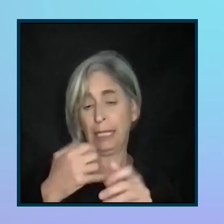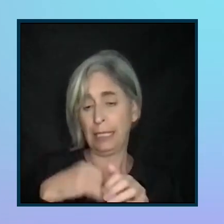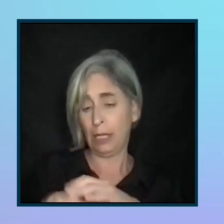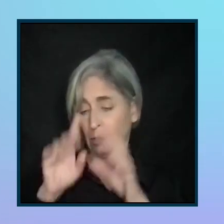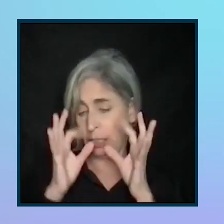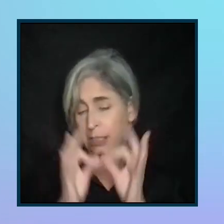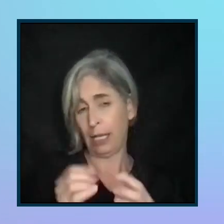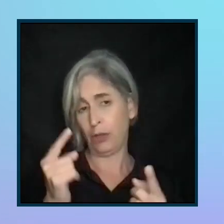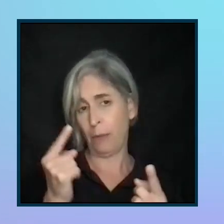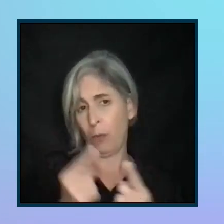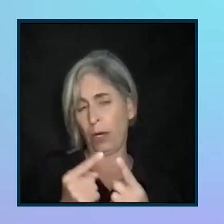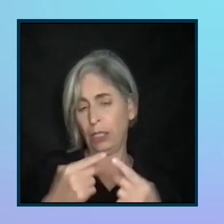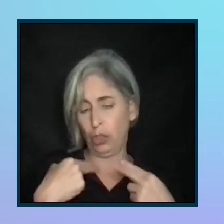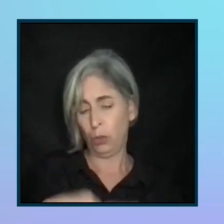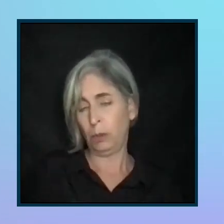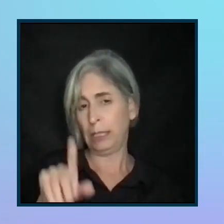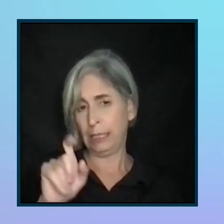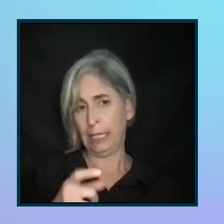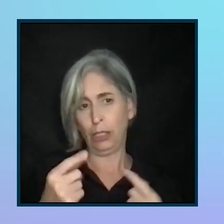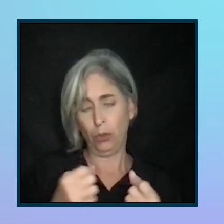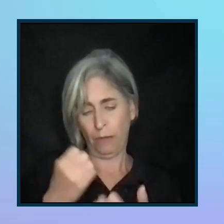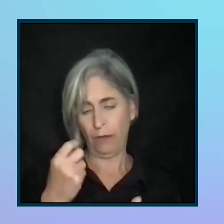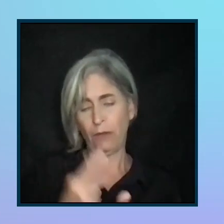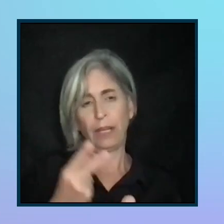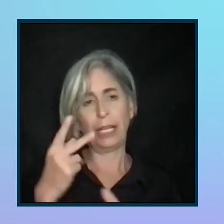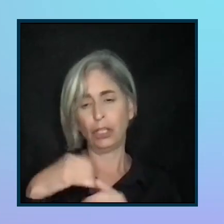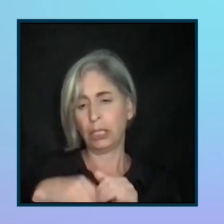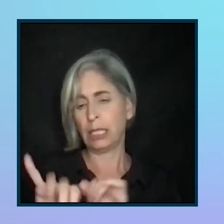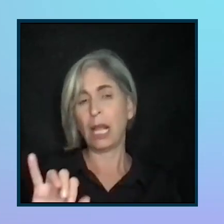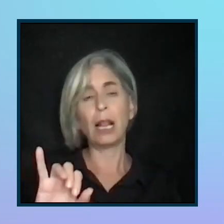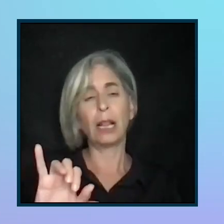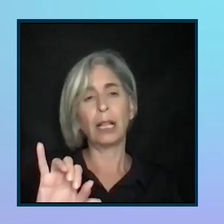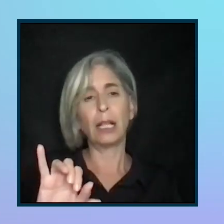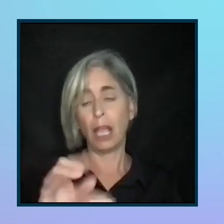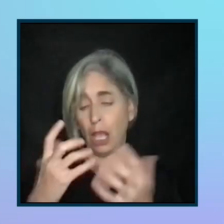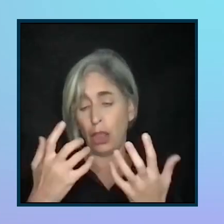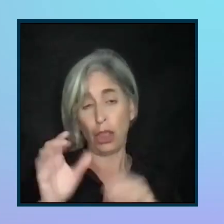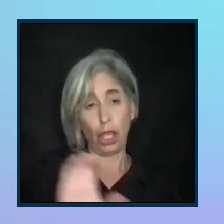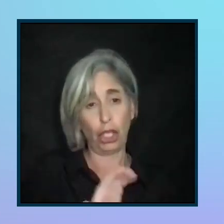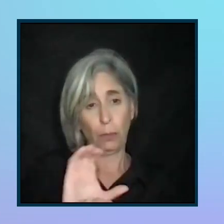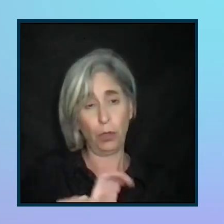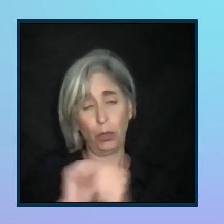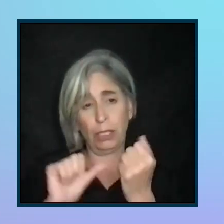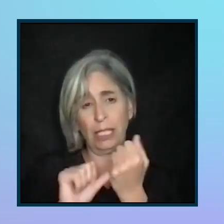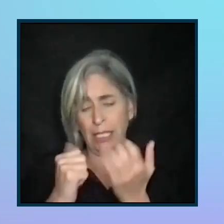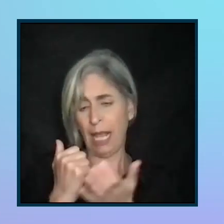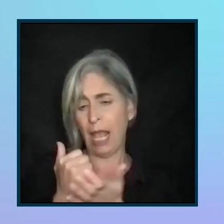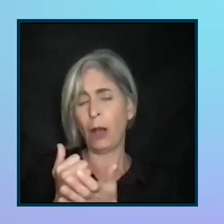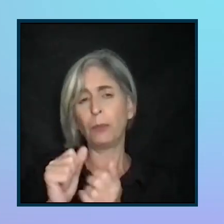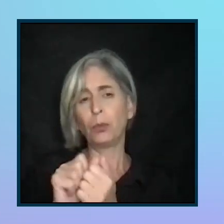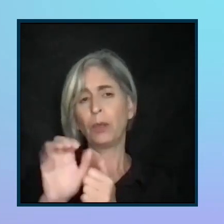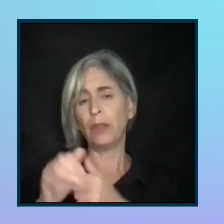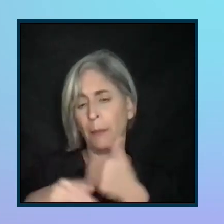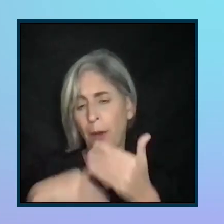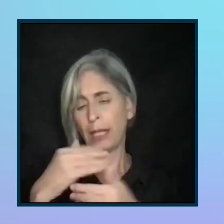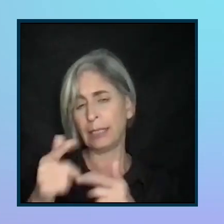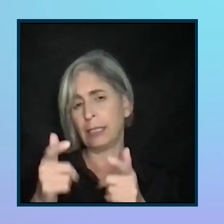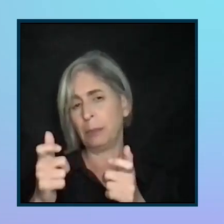need to have humans involved to do the verification on that, but the computer assist does help with the speed of the